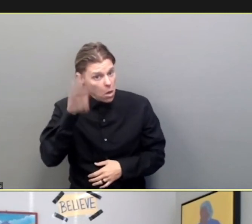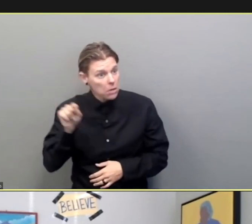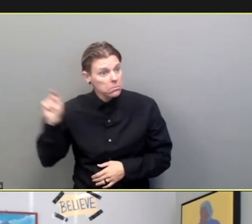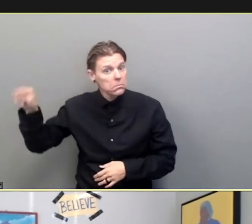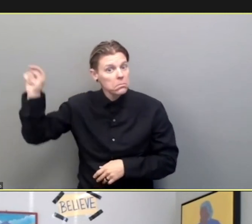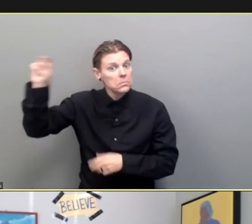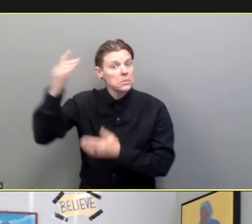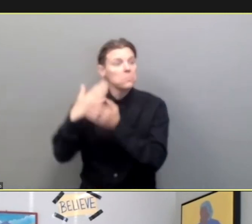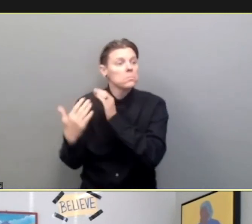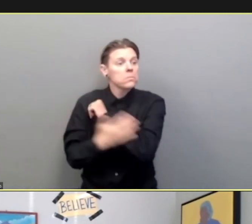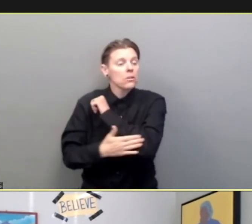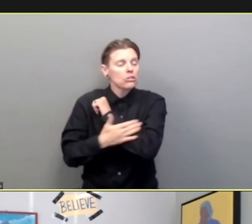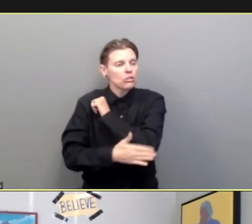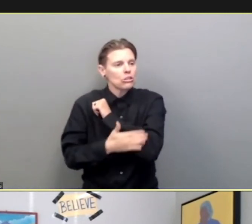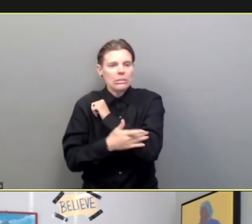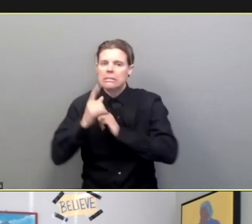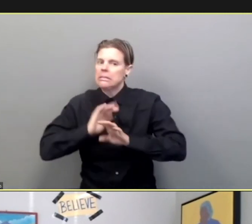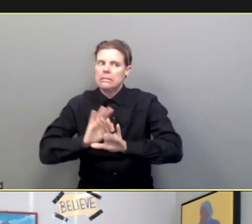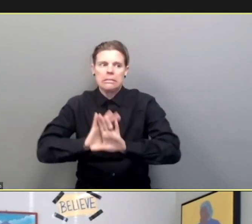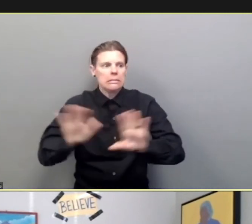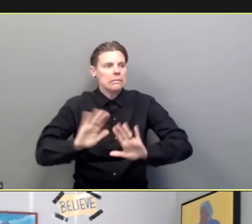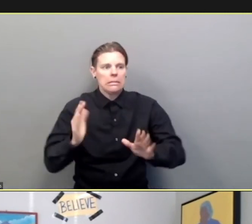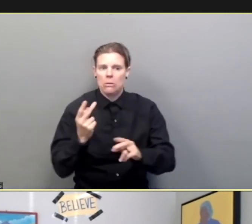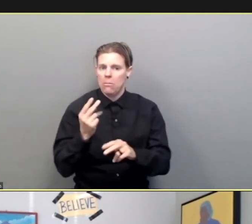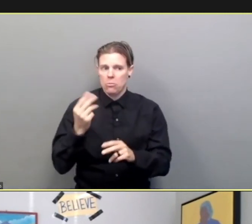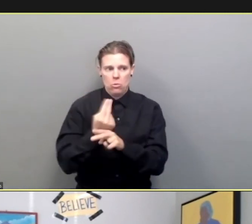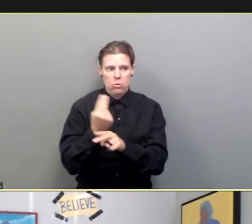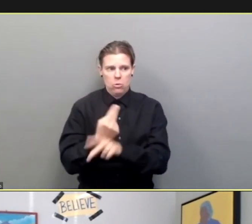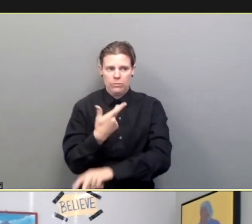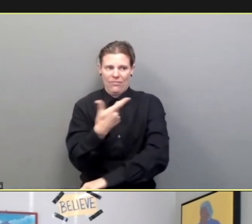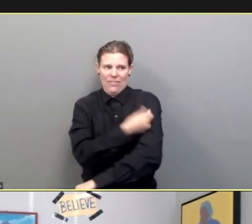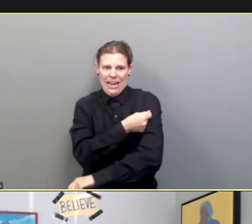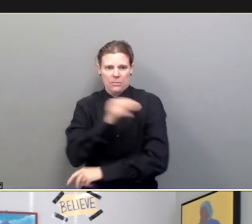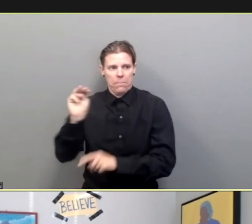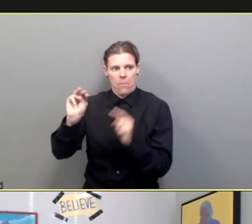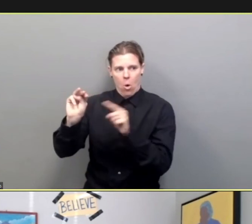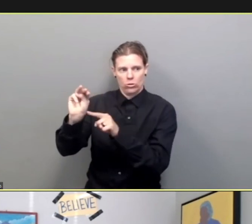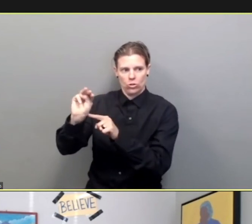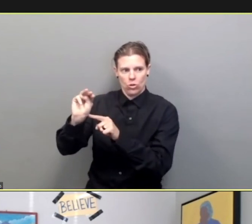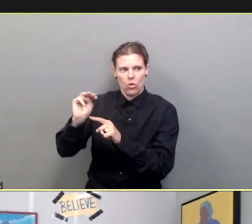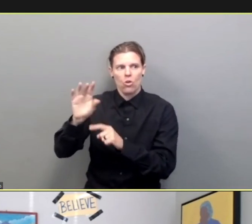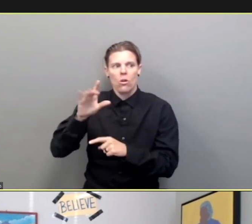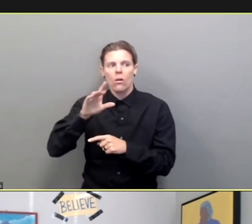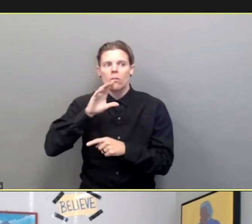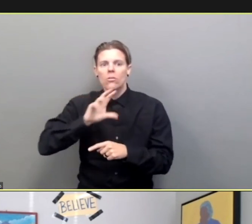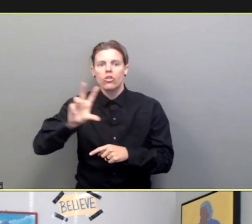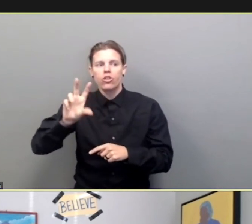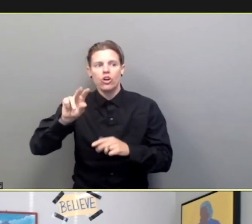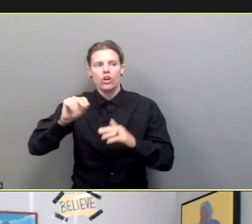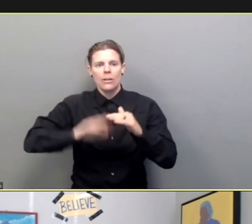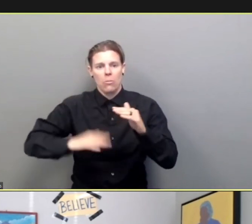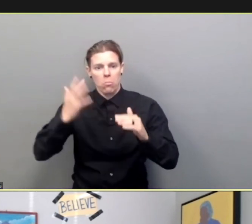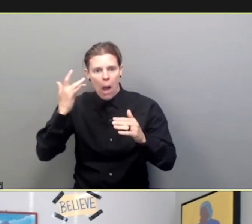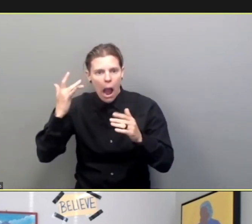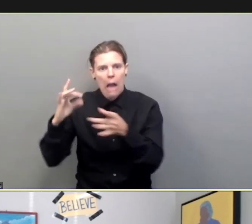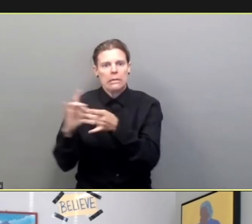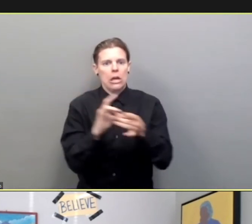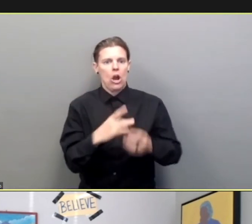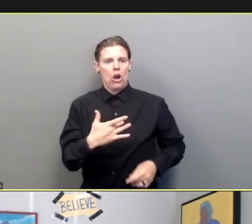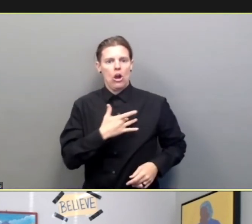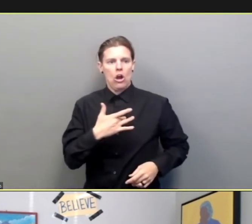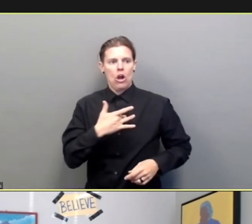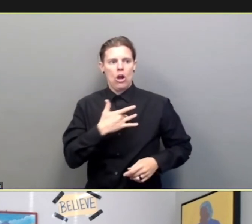the Moderna vaccine for people under 30 related to some of those heart concerns. I didn't know if you guys could comment on that.